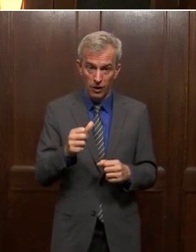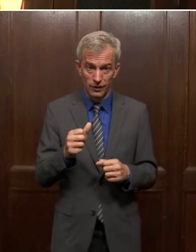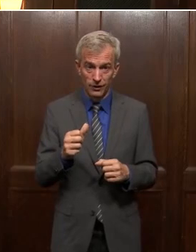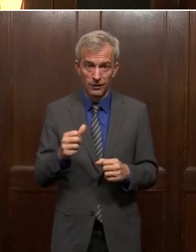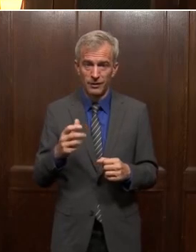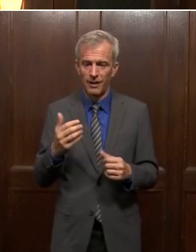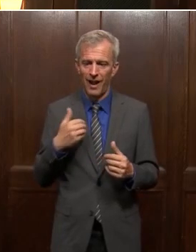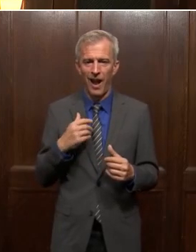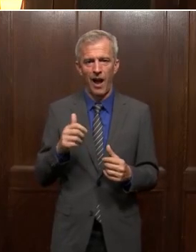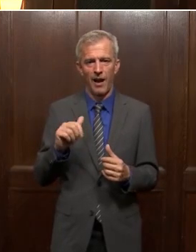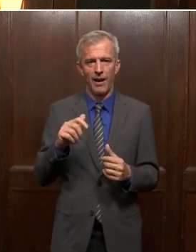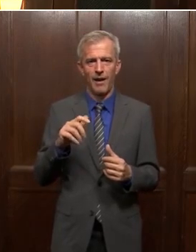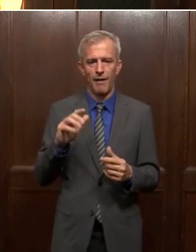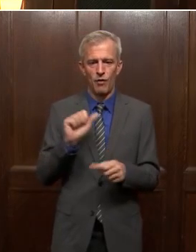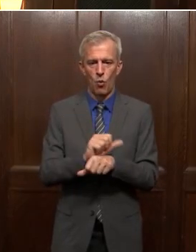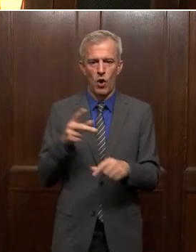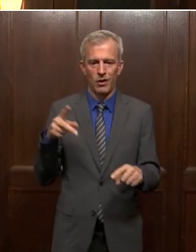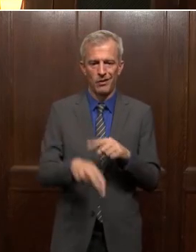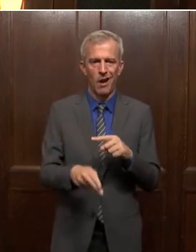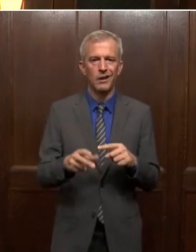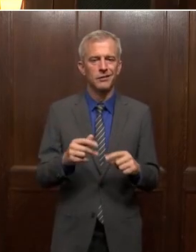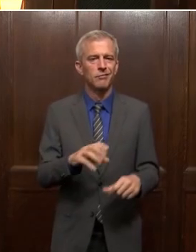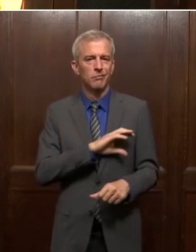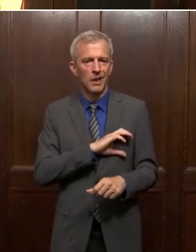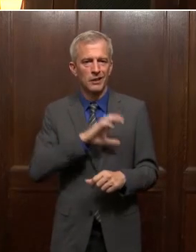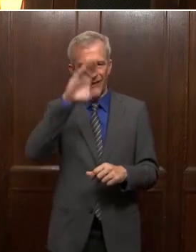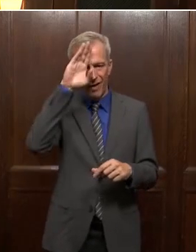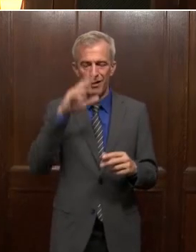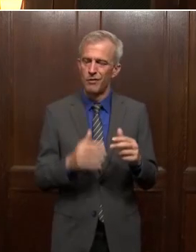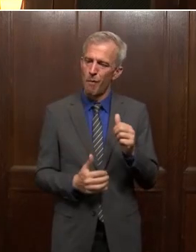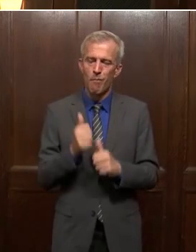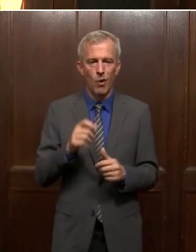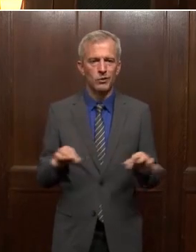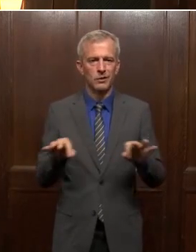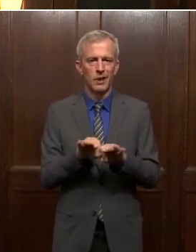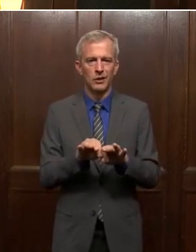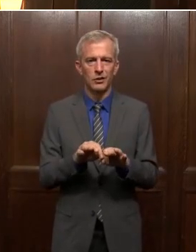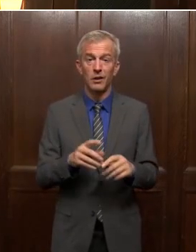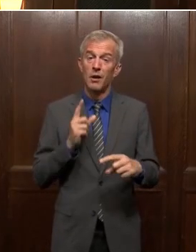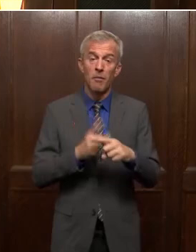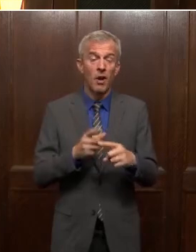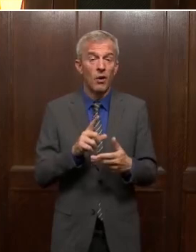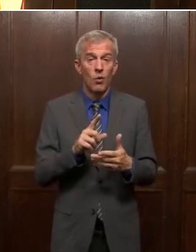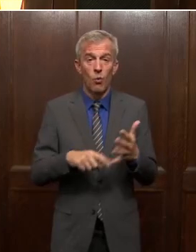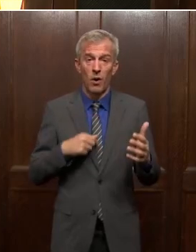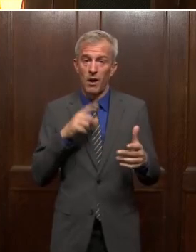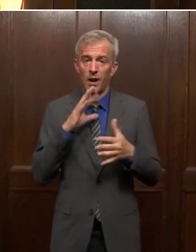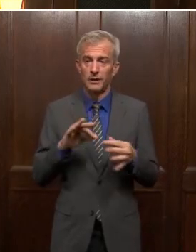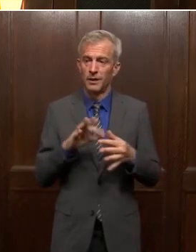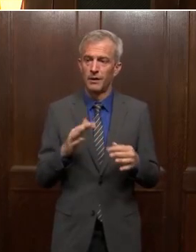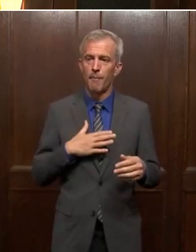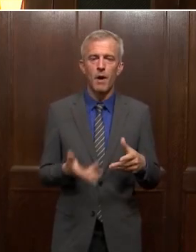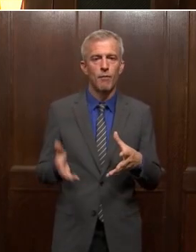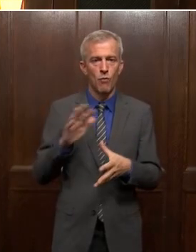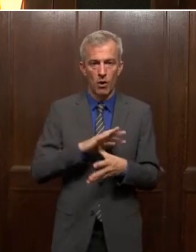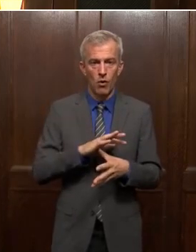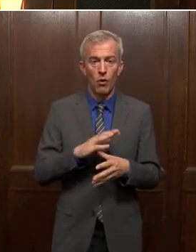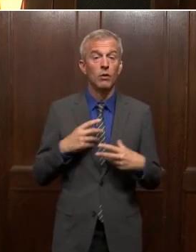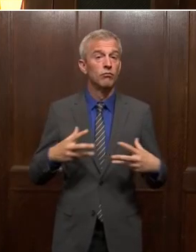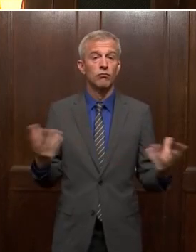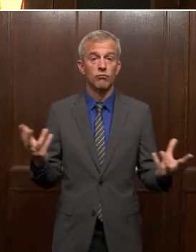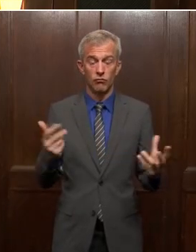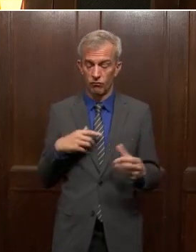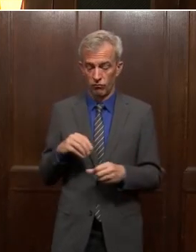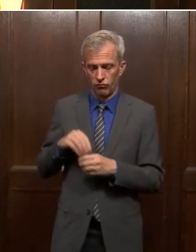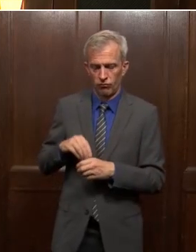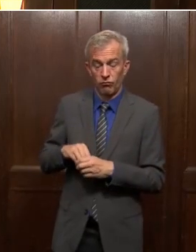most essential people. So again, we'll sit down, talk to anybody. And as I said, my priority is to rebuild that reserve fund back up so